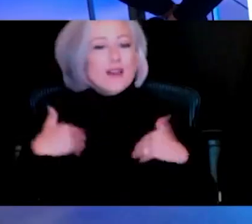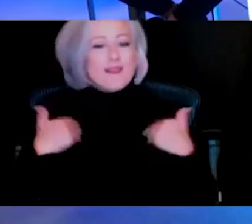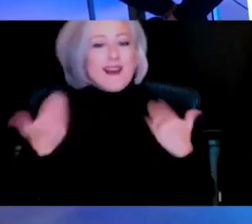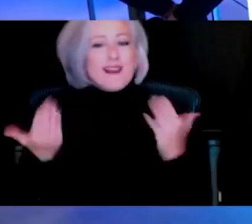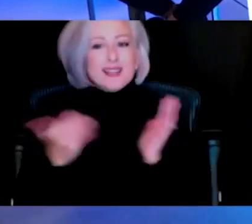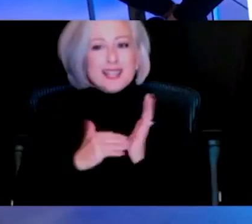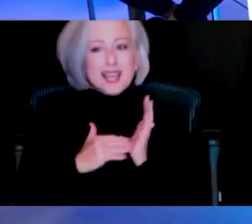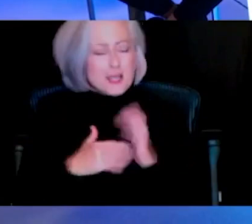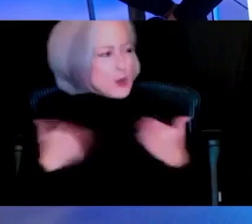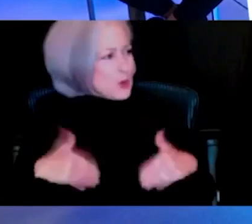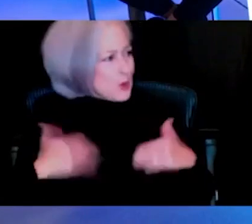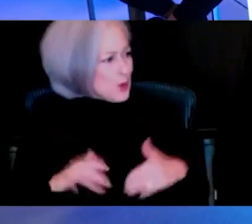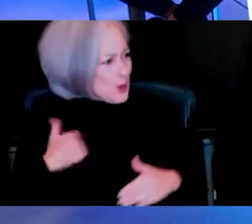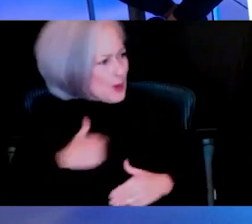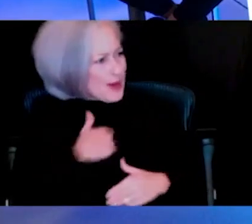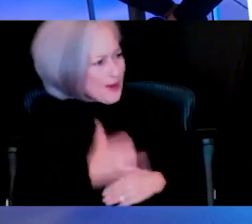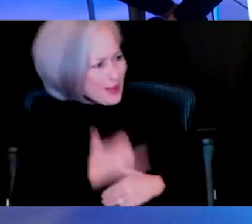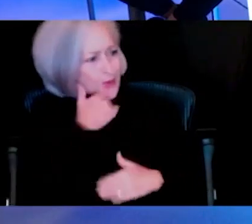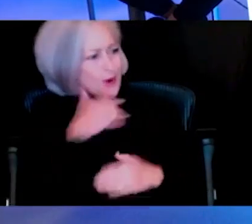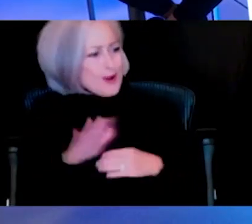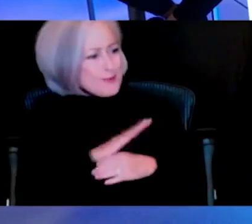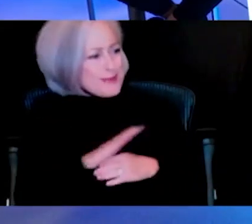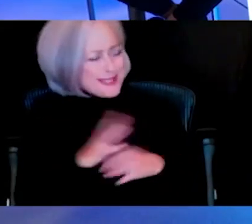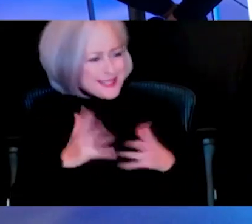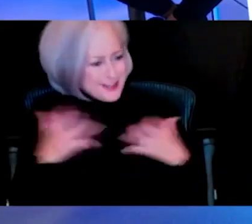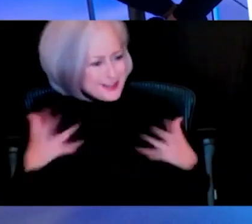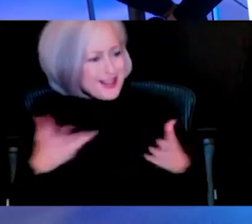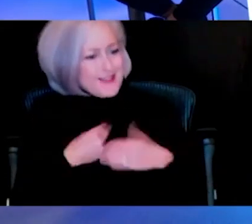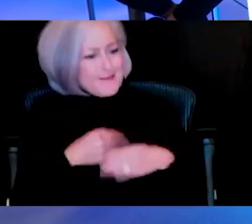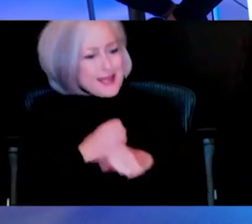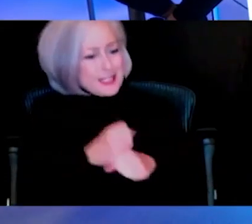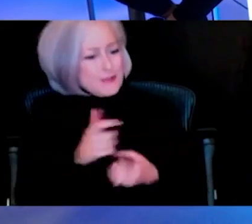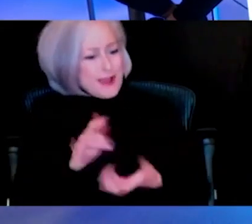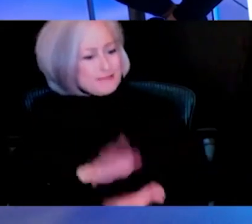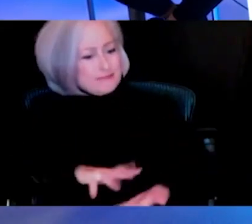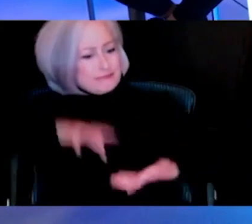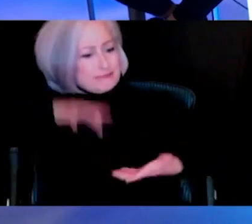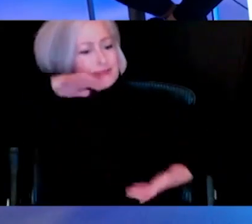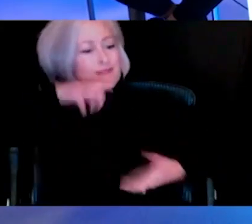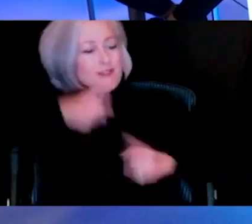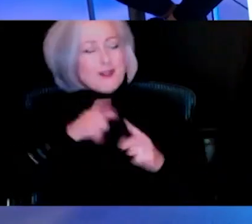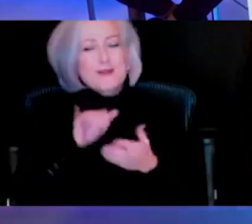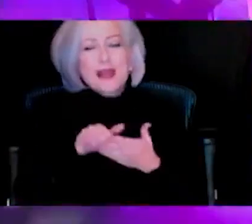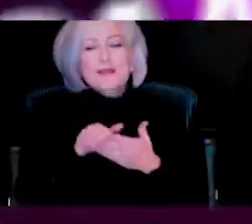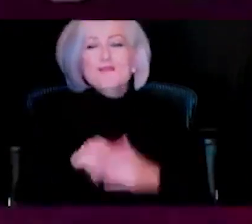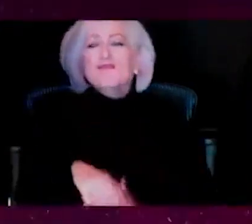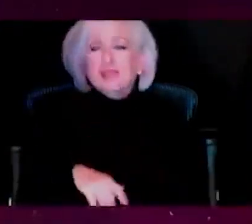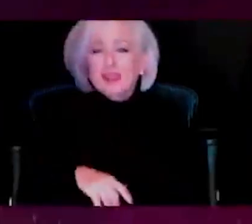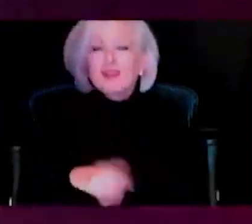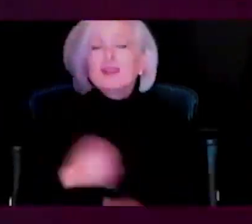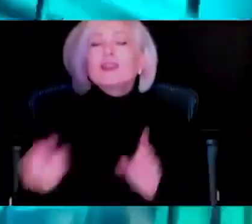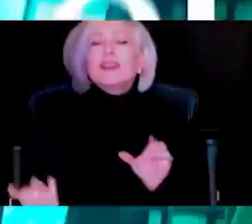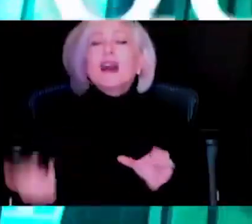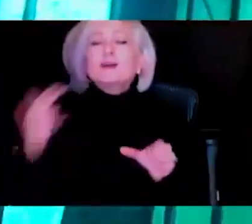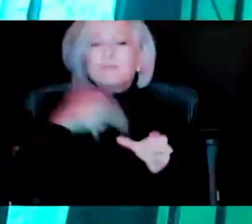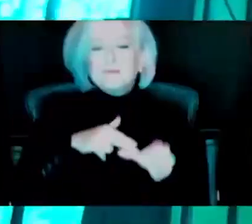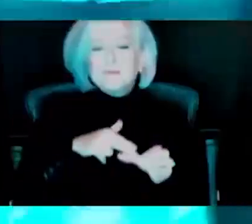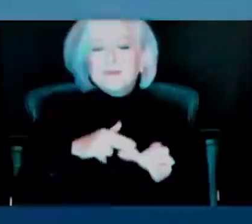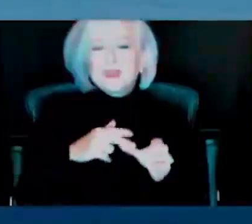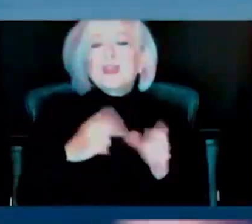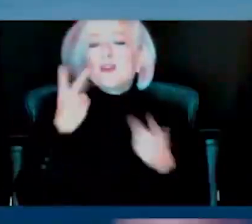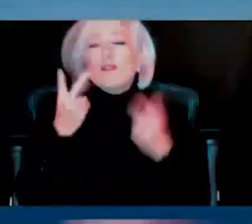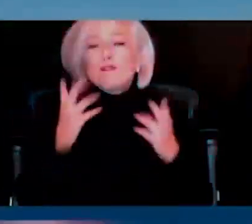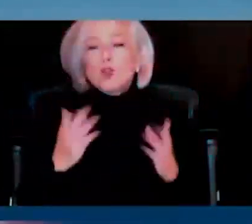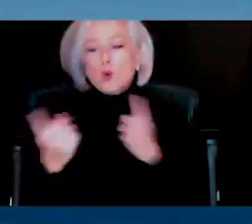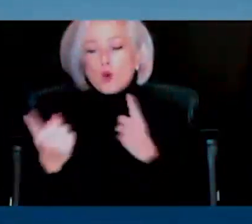are in the wrong business, right? Okay, so we're going to keep talking about things. I want to jump into a few viewer questions because we've got